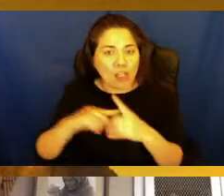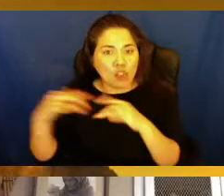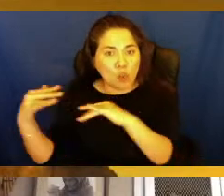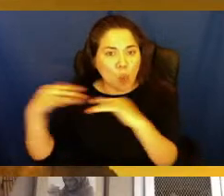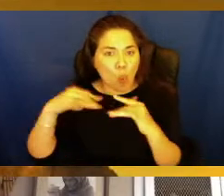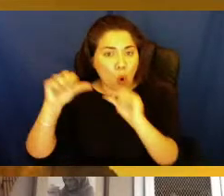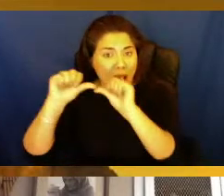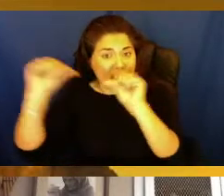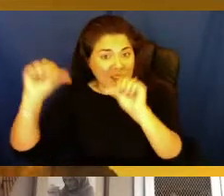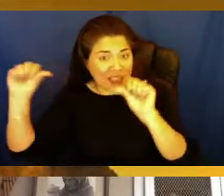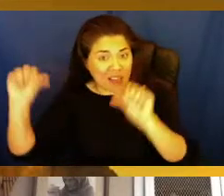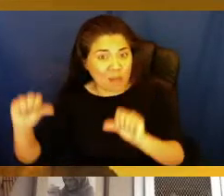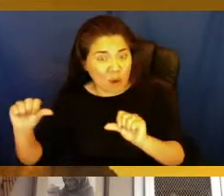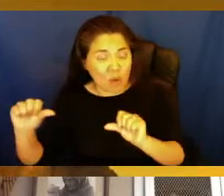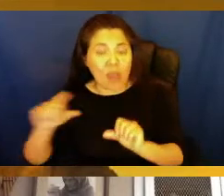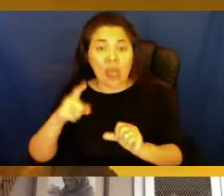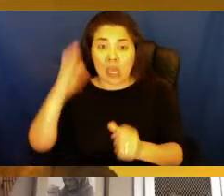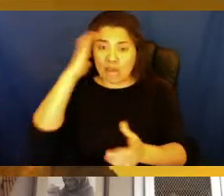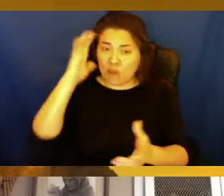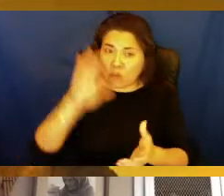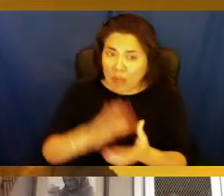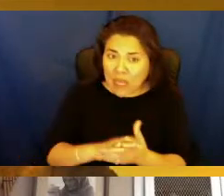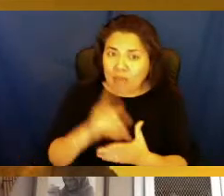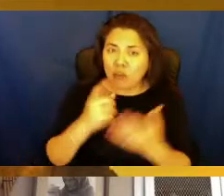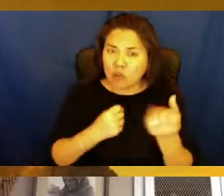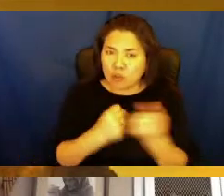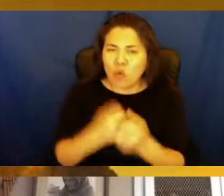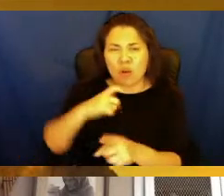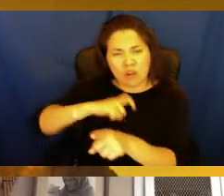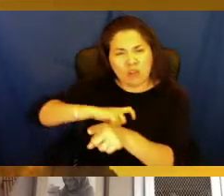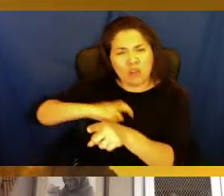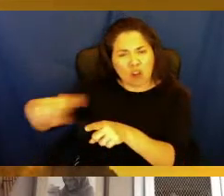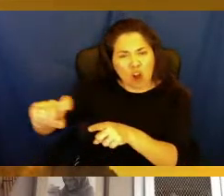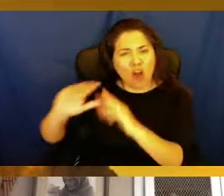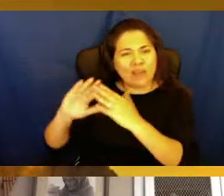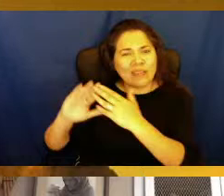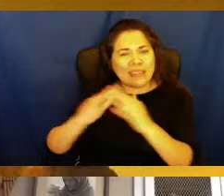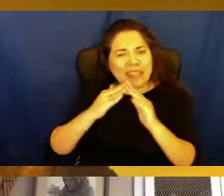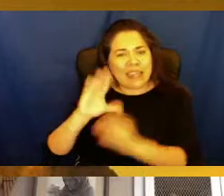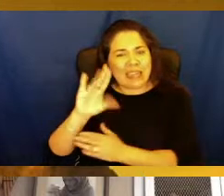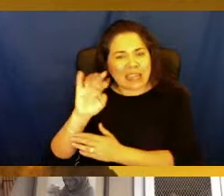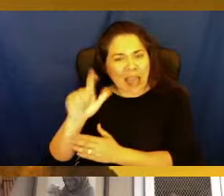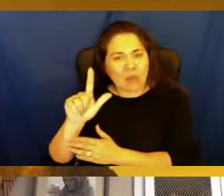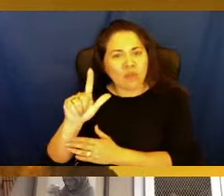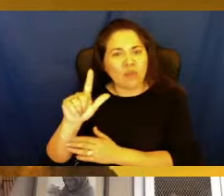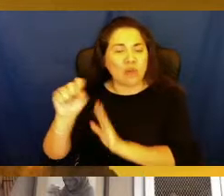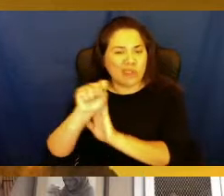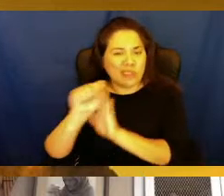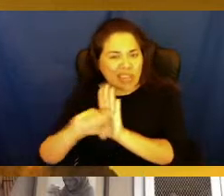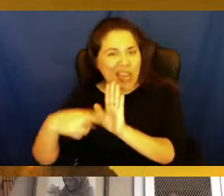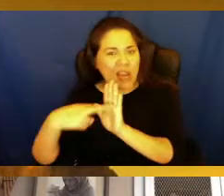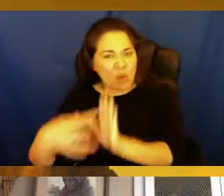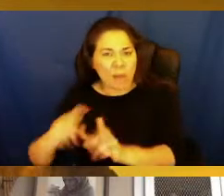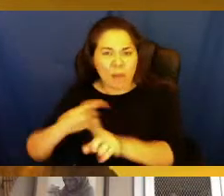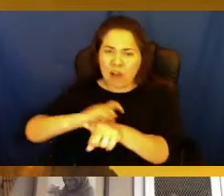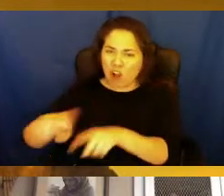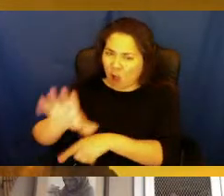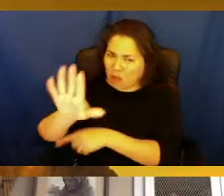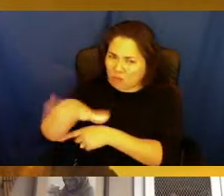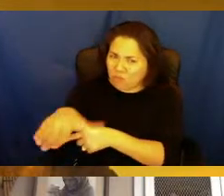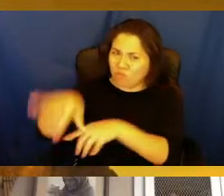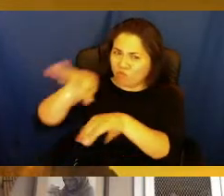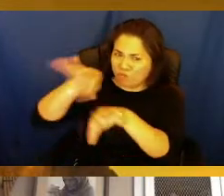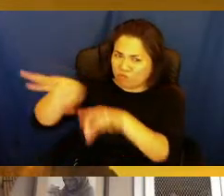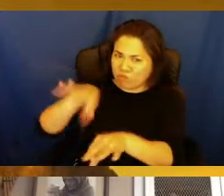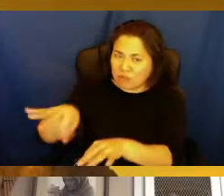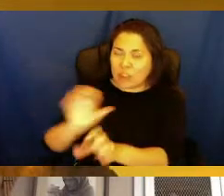you believe in and support it, call your city council person, state reps, and make sure that we're being